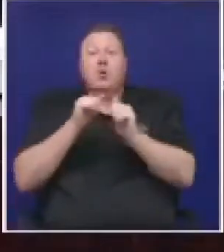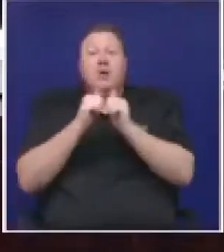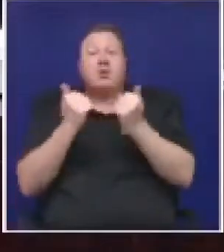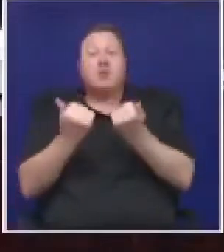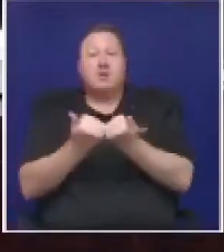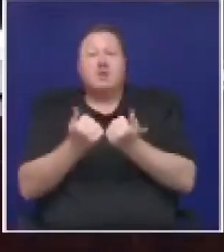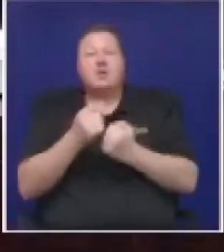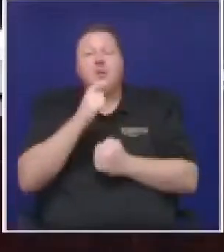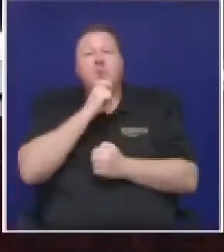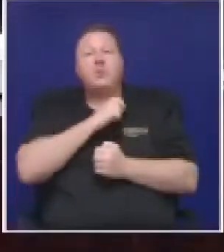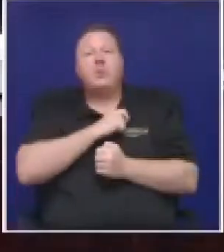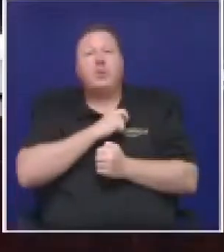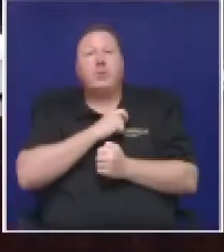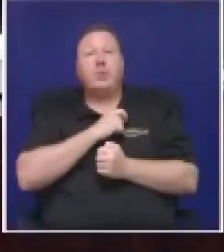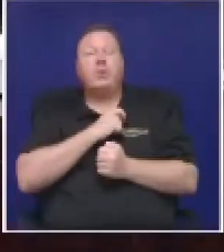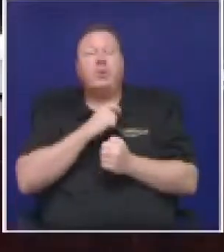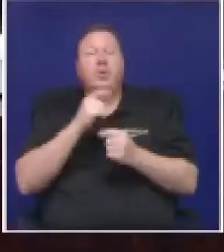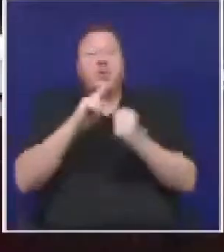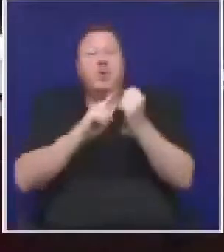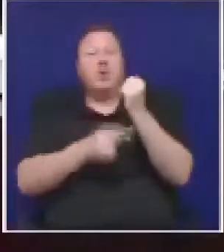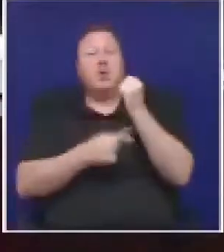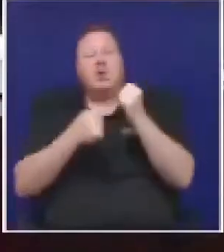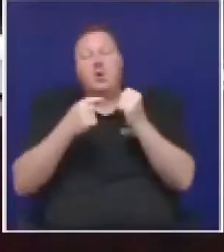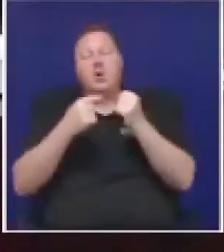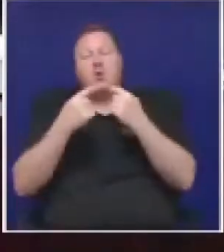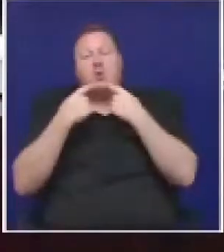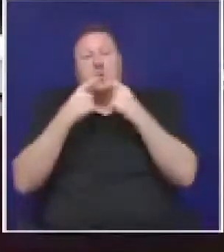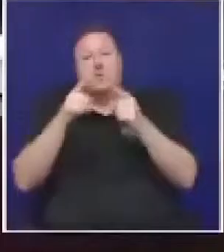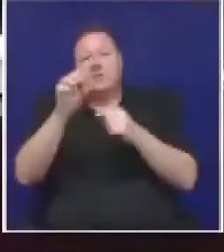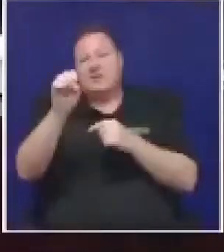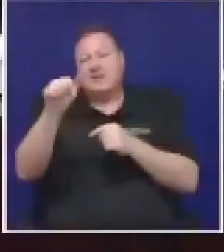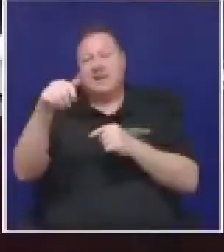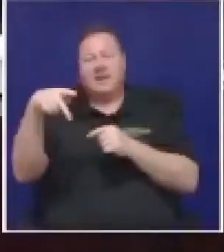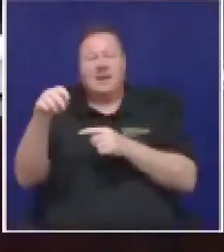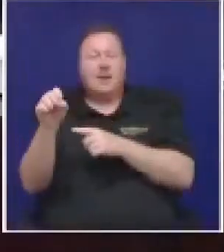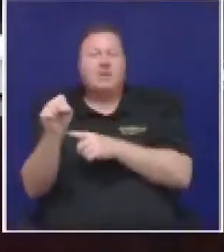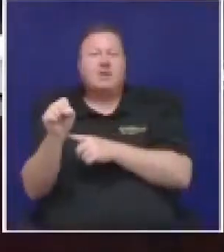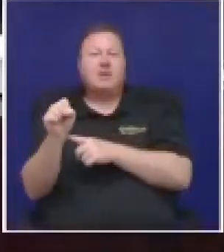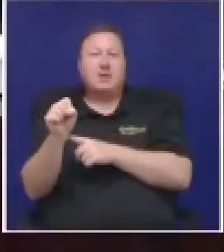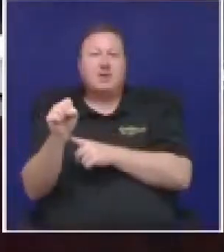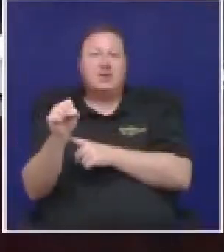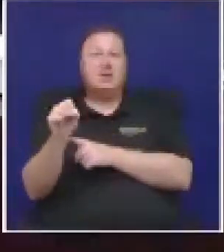You're quite right with your last comment on the SAPS to transfer